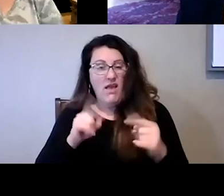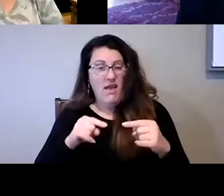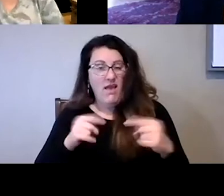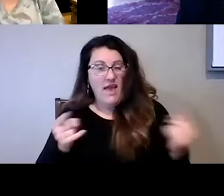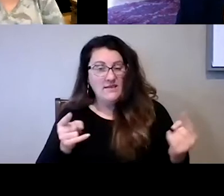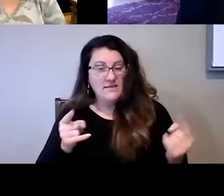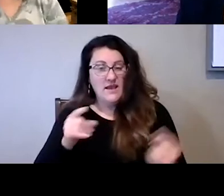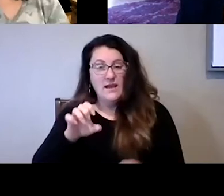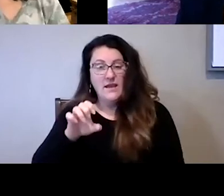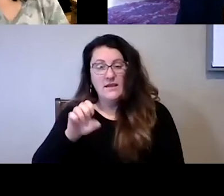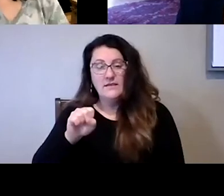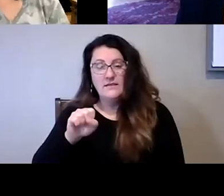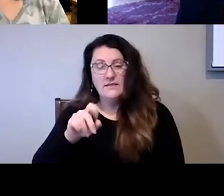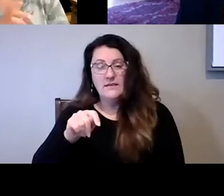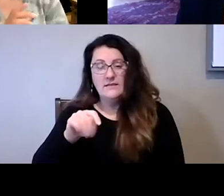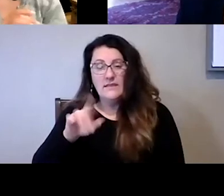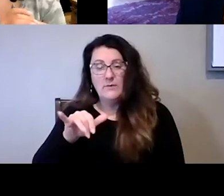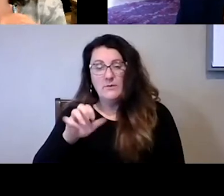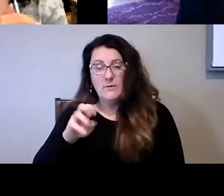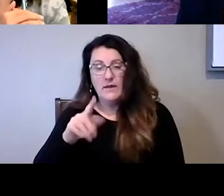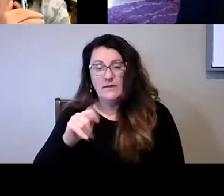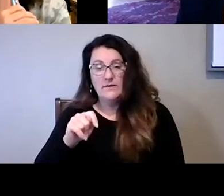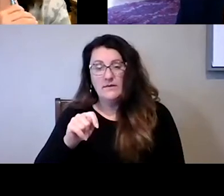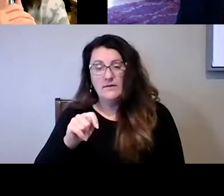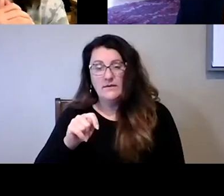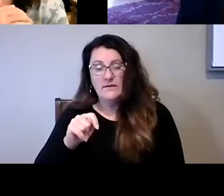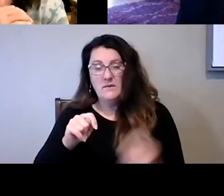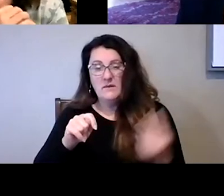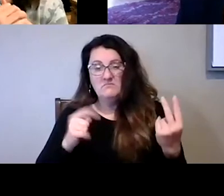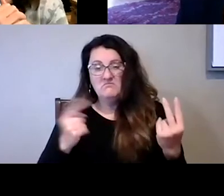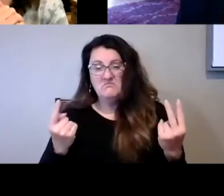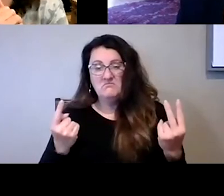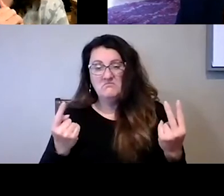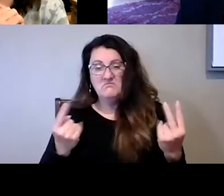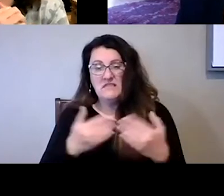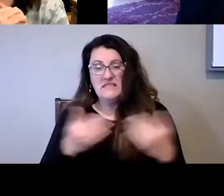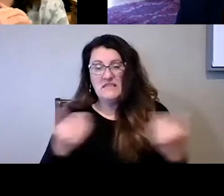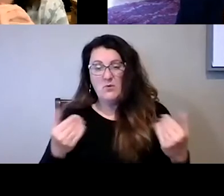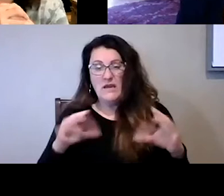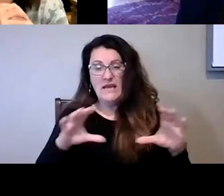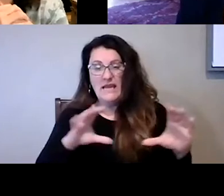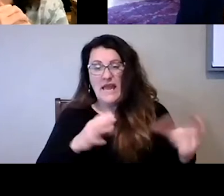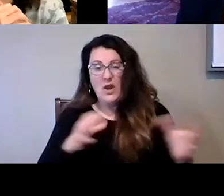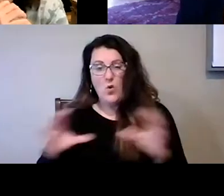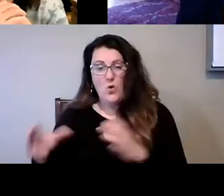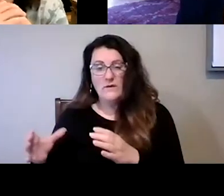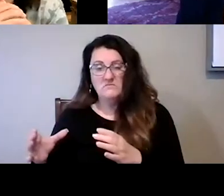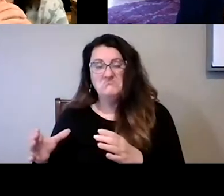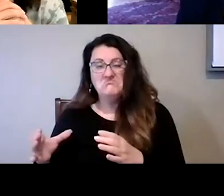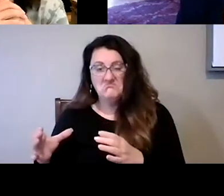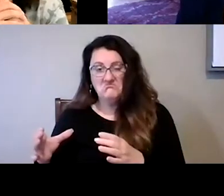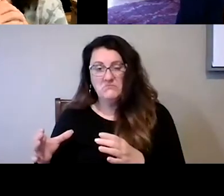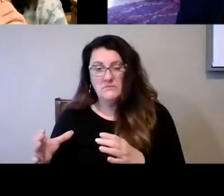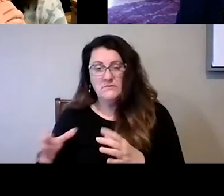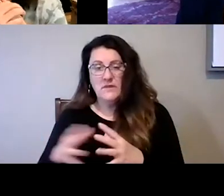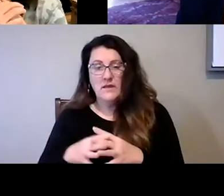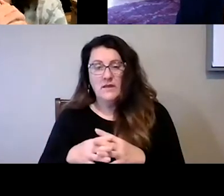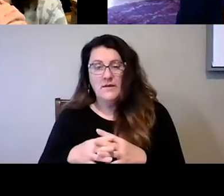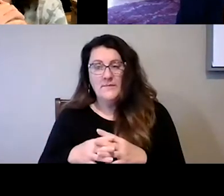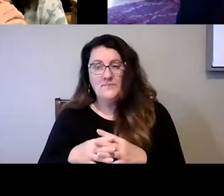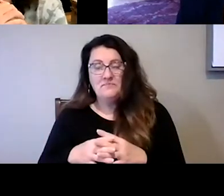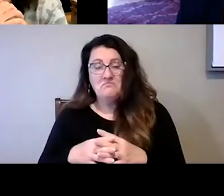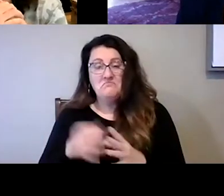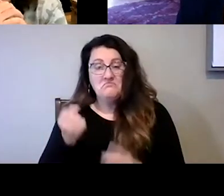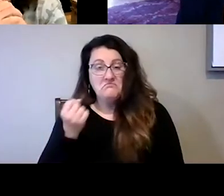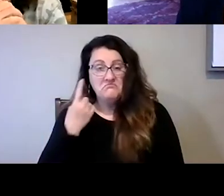anti-establishment. And I'd probably put establishment in a separate category than institutional or organizational. And the